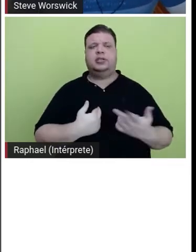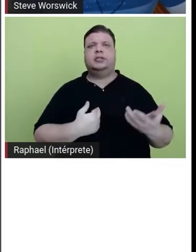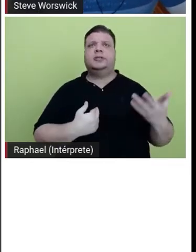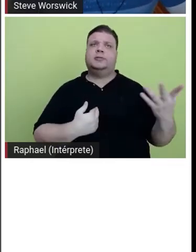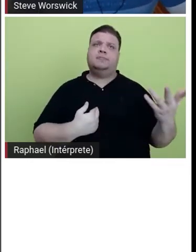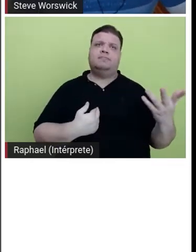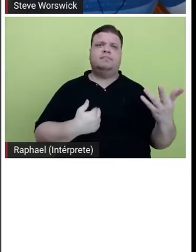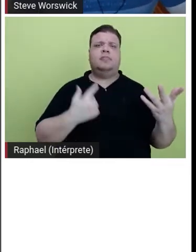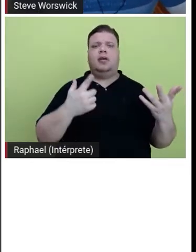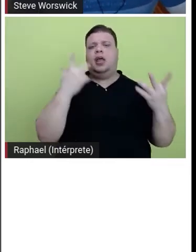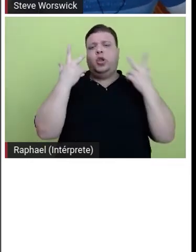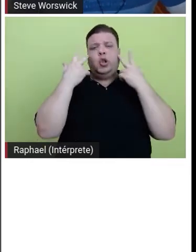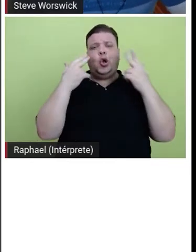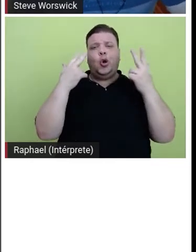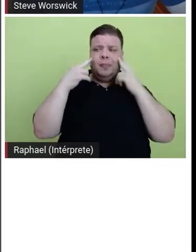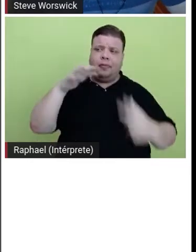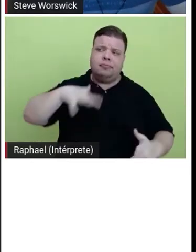sense.